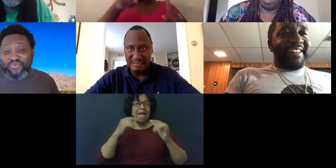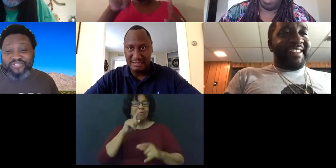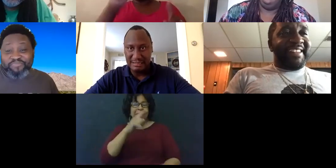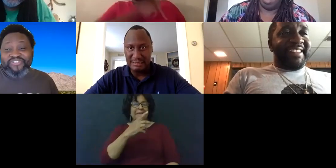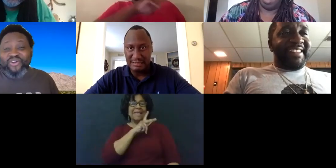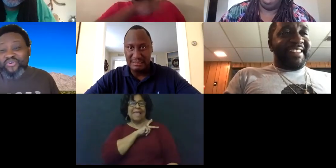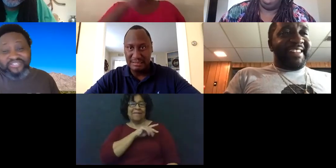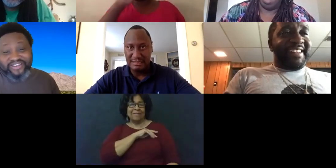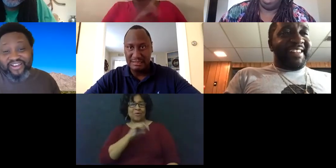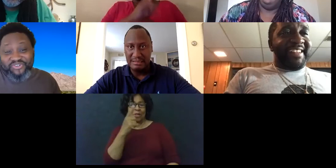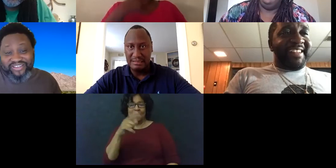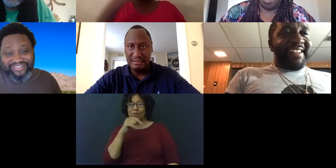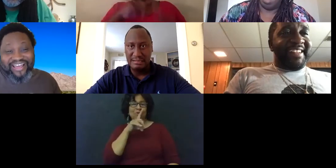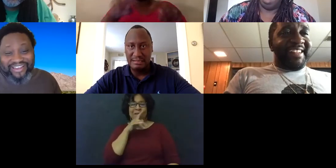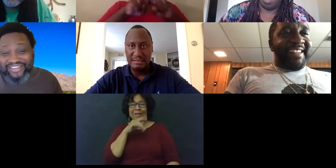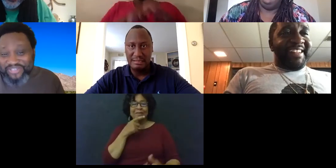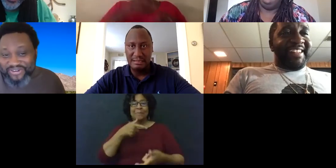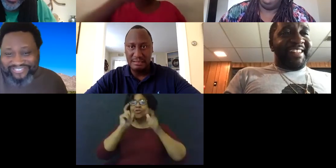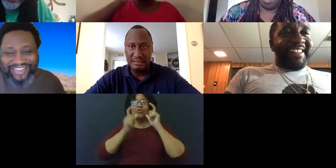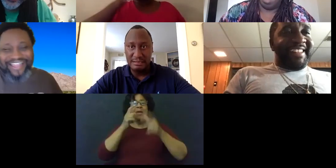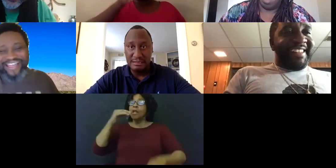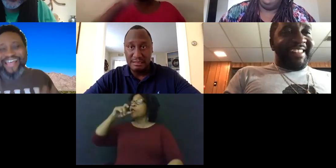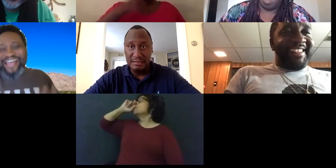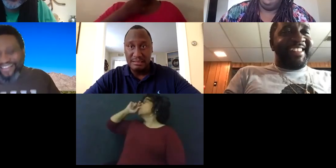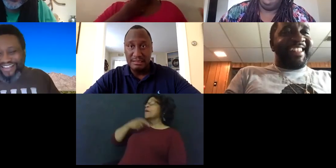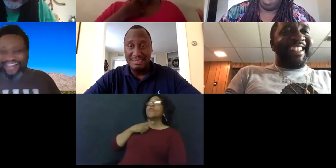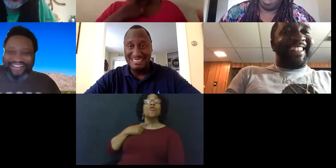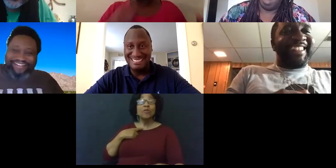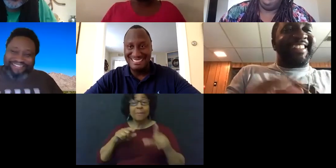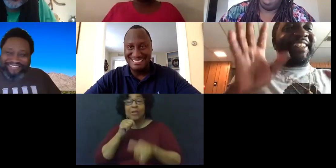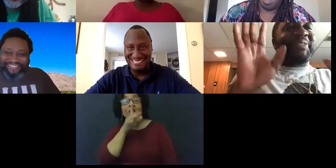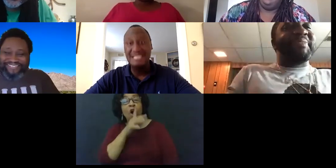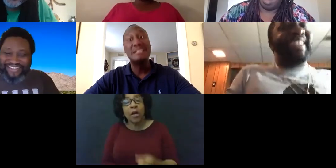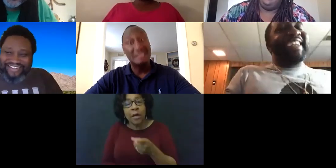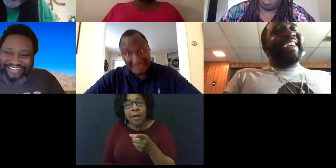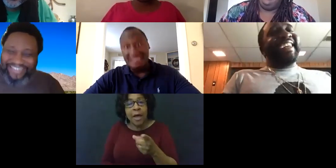a voice, but is the only one sitting there drinking like he's thirsty.